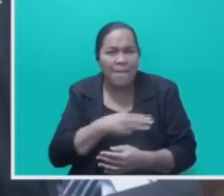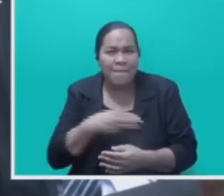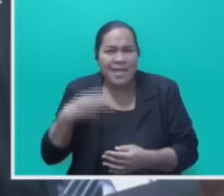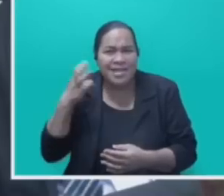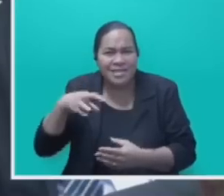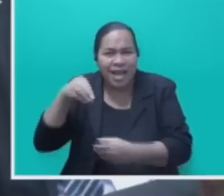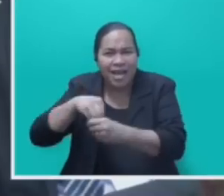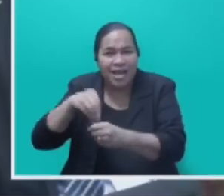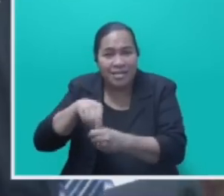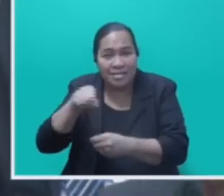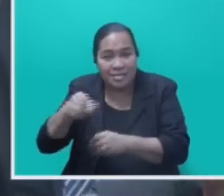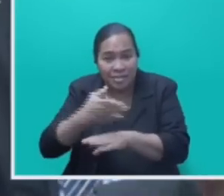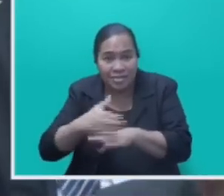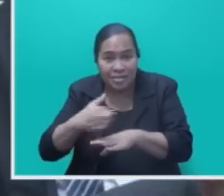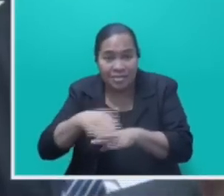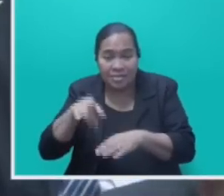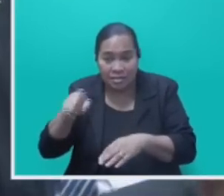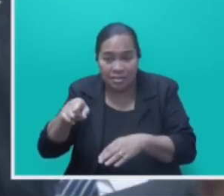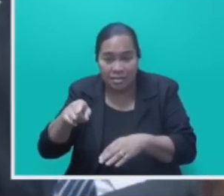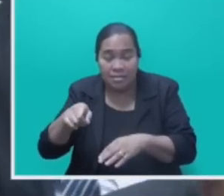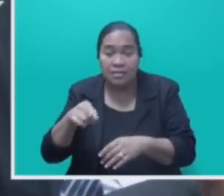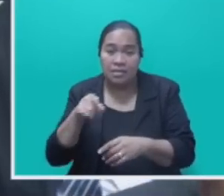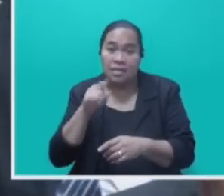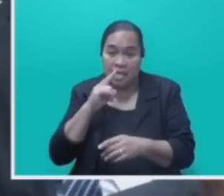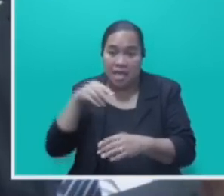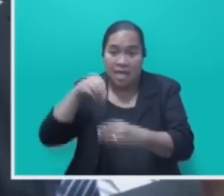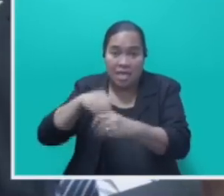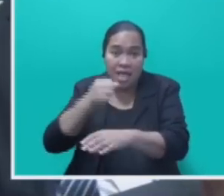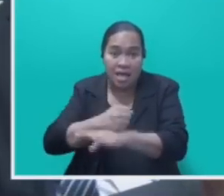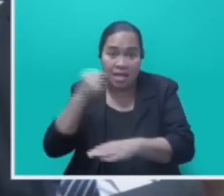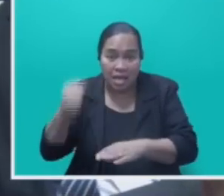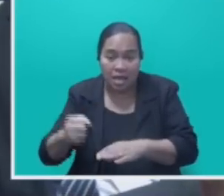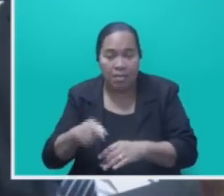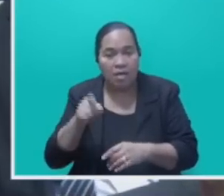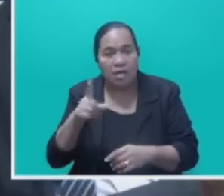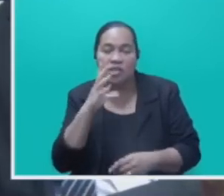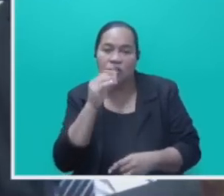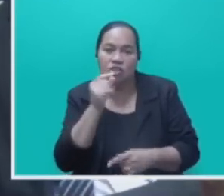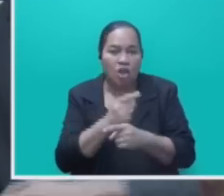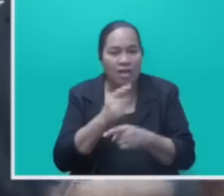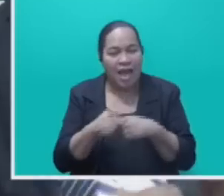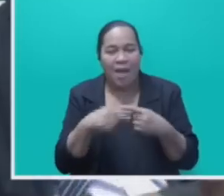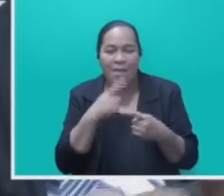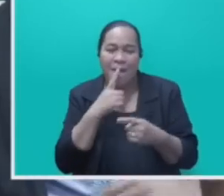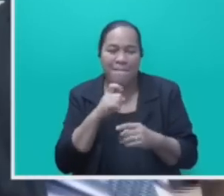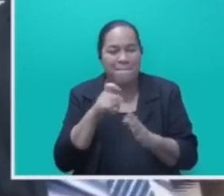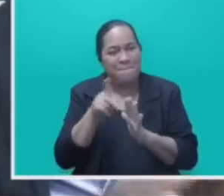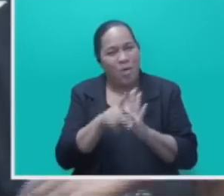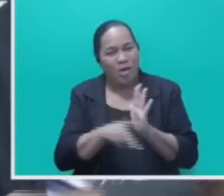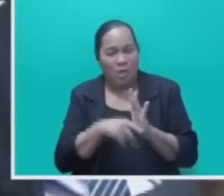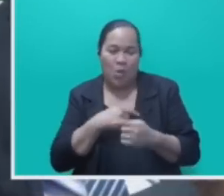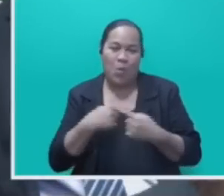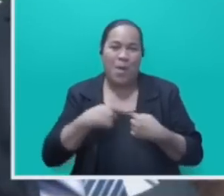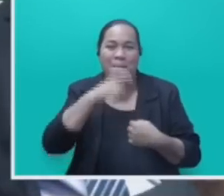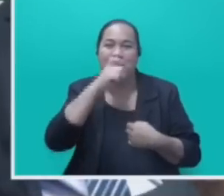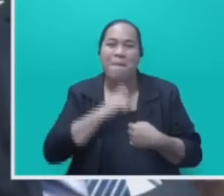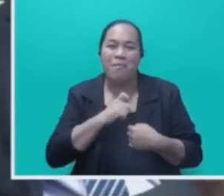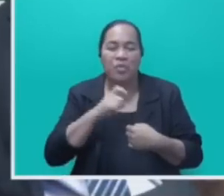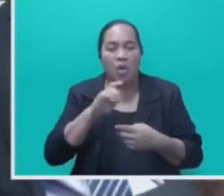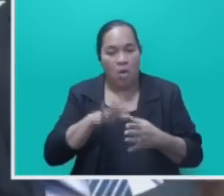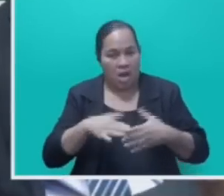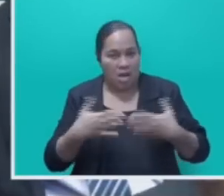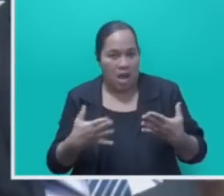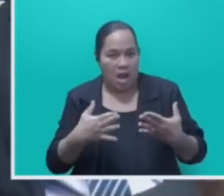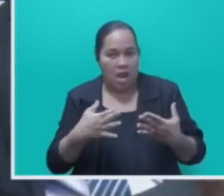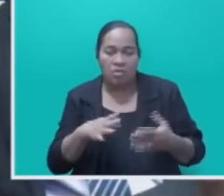stool government directly or indirectly stating that the policies they promised during their campaign will